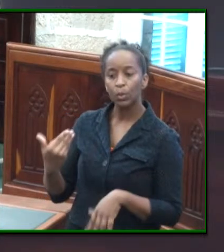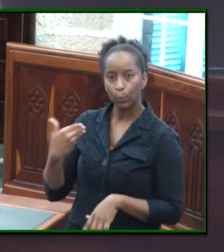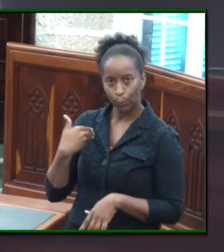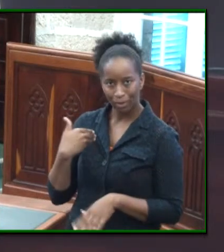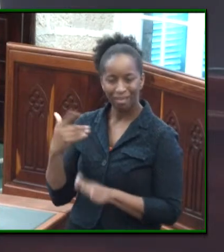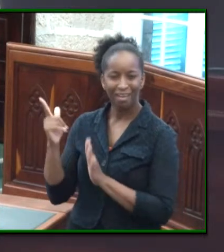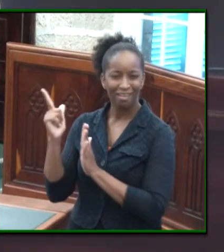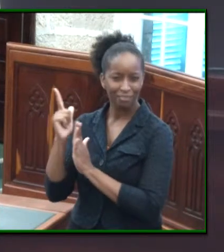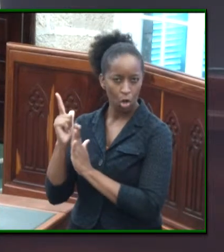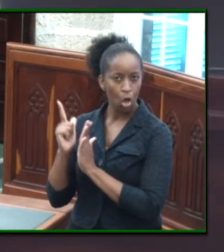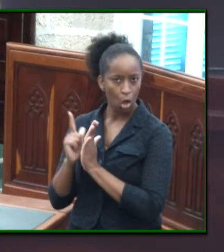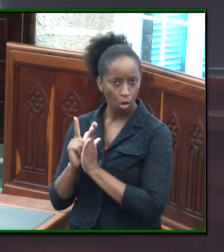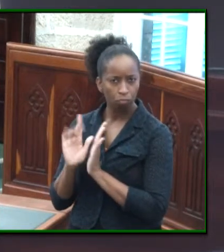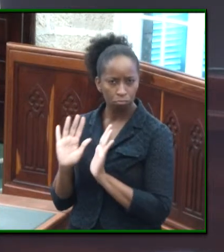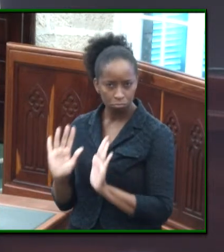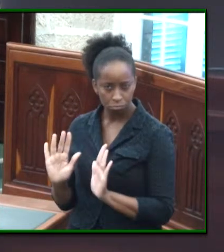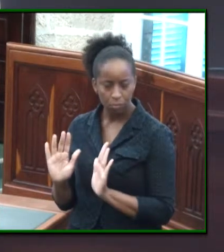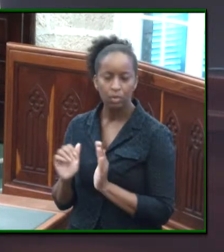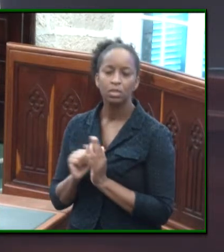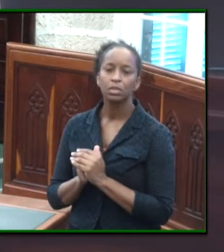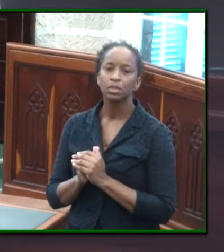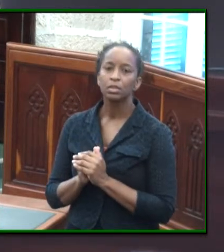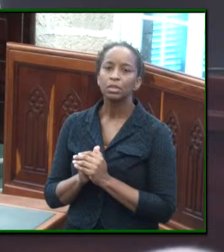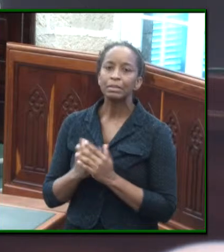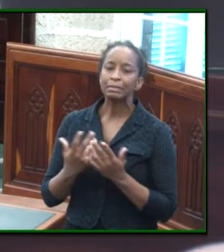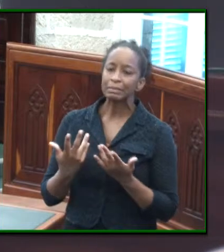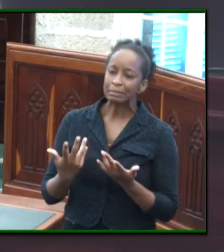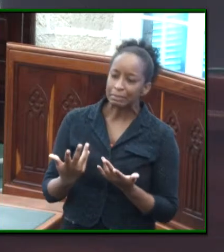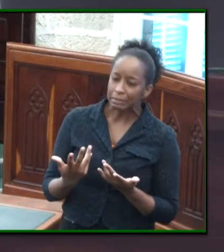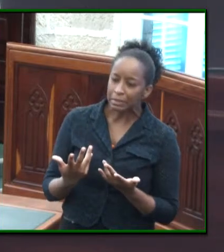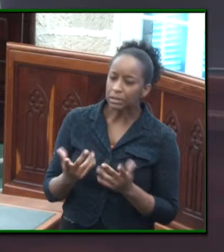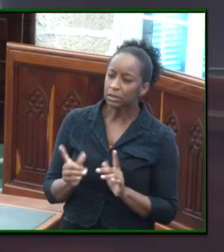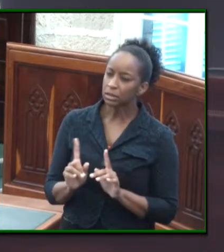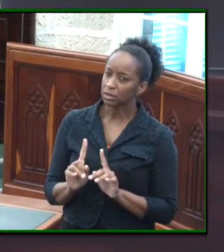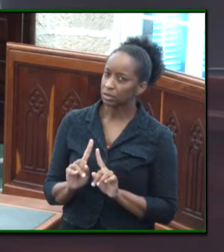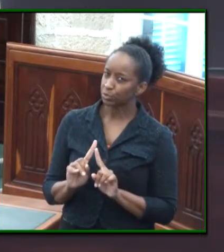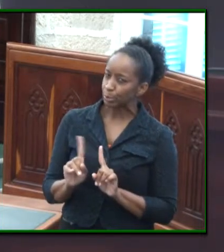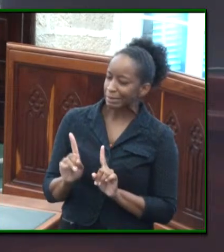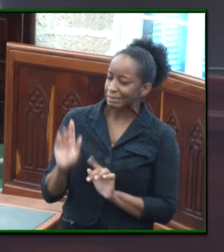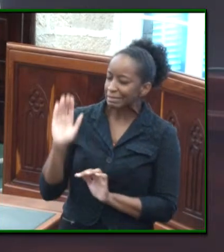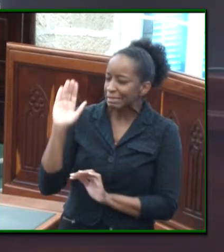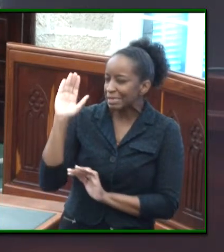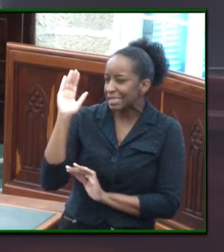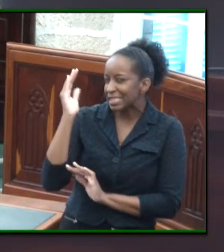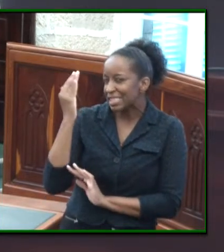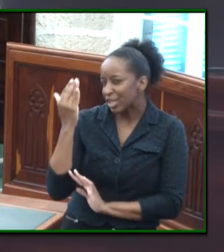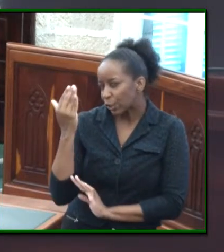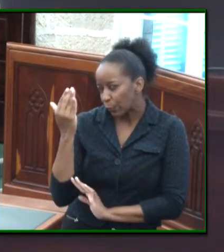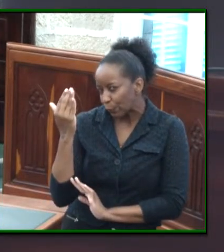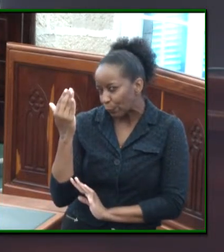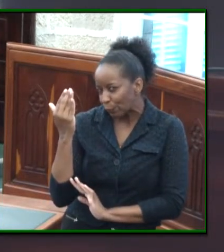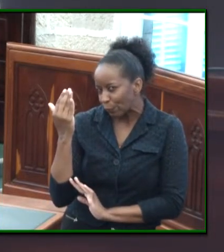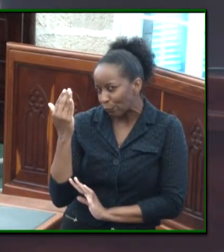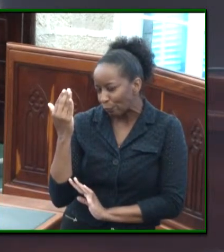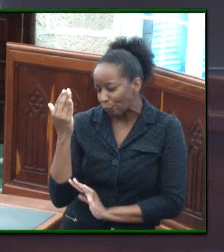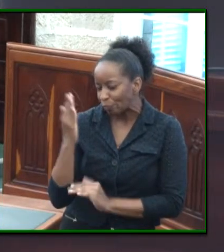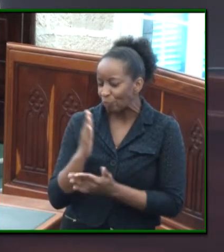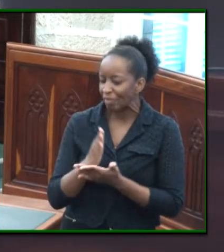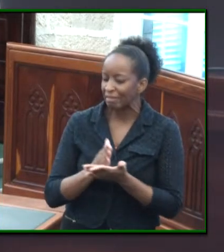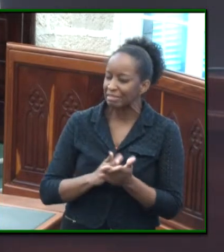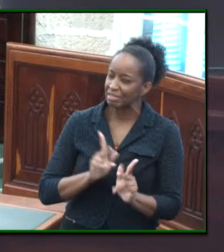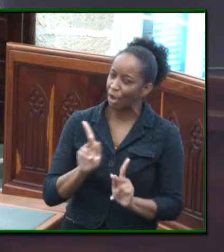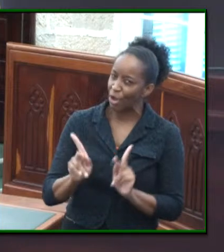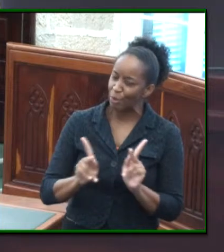soft spot in the hearts of some persons that you don't kill a man for stealing those